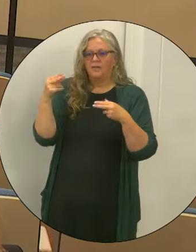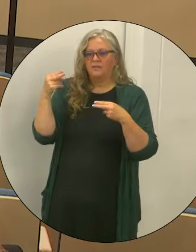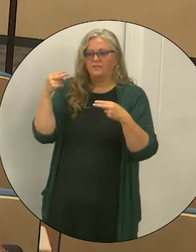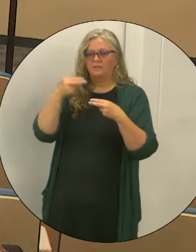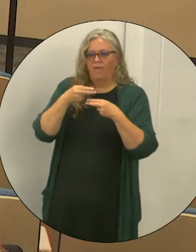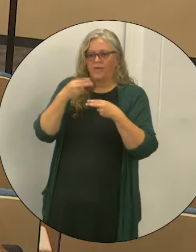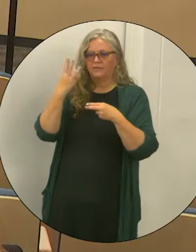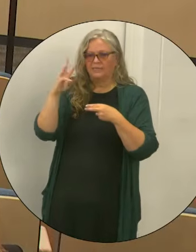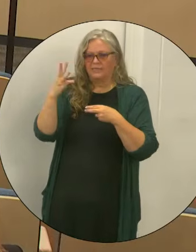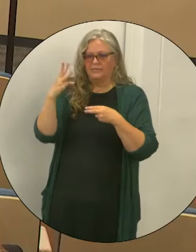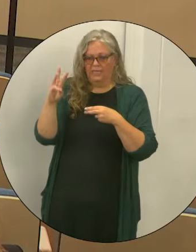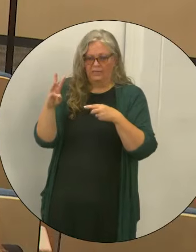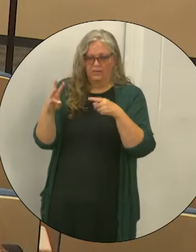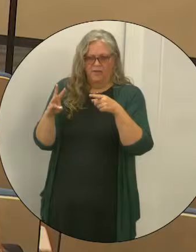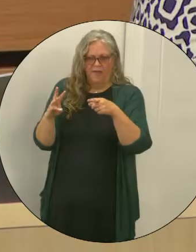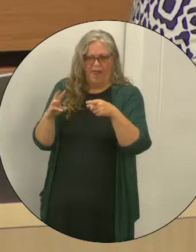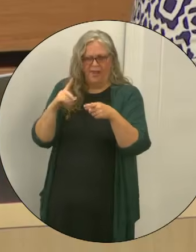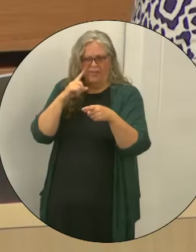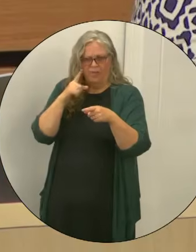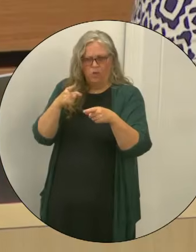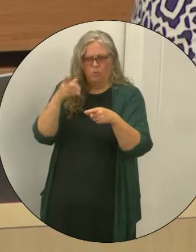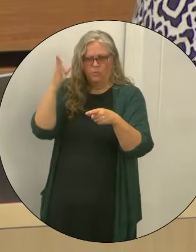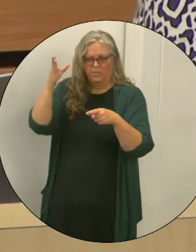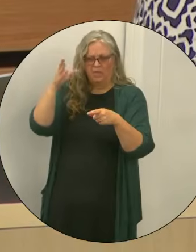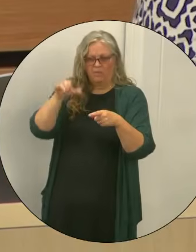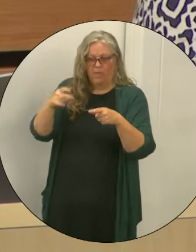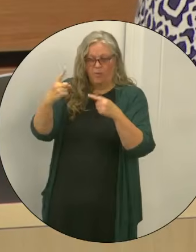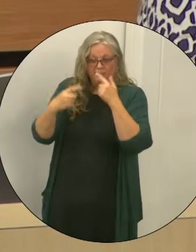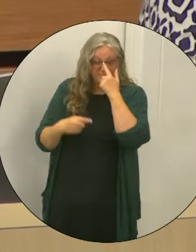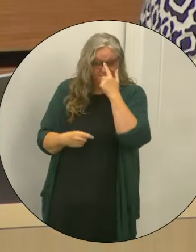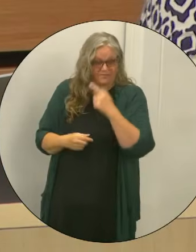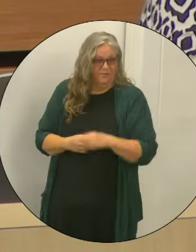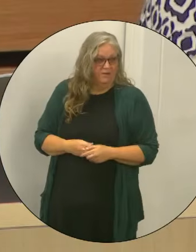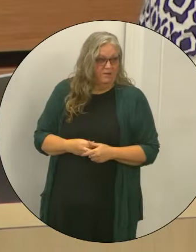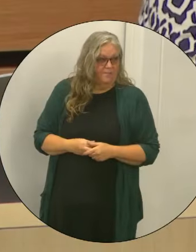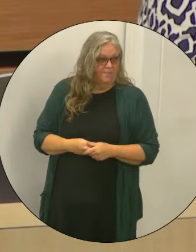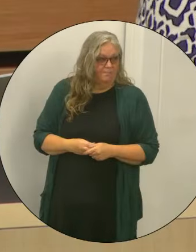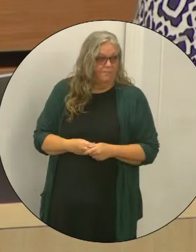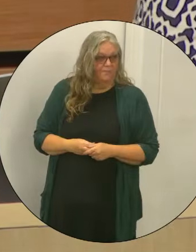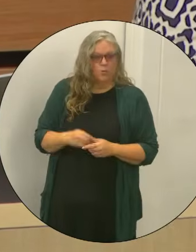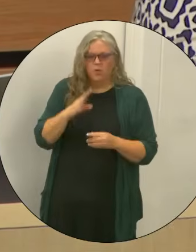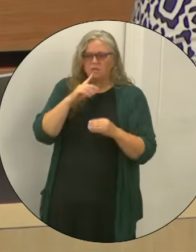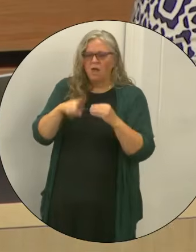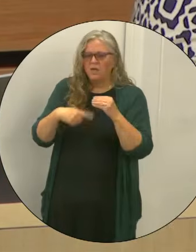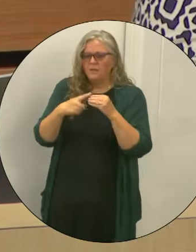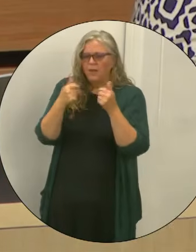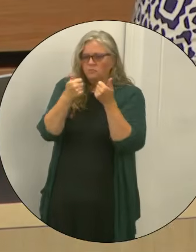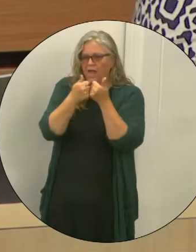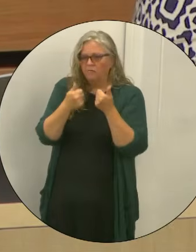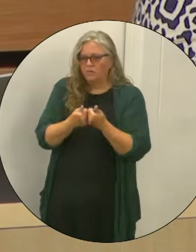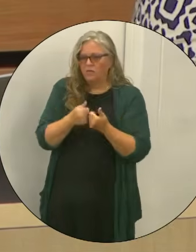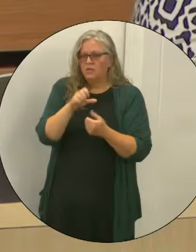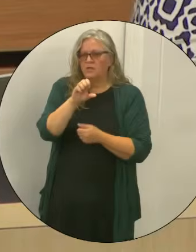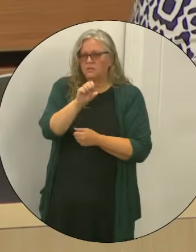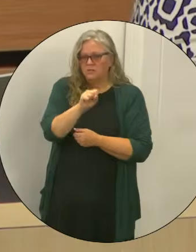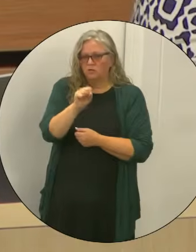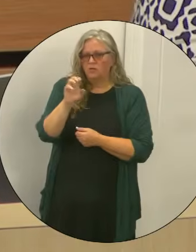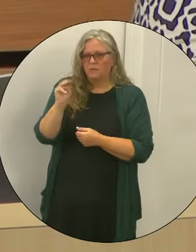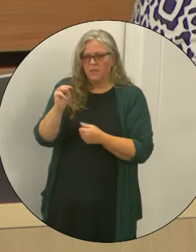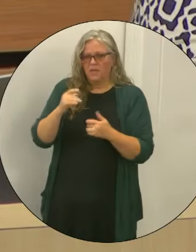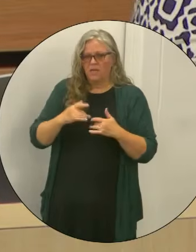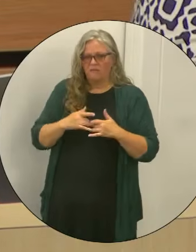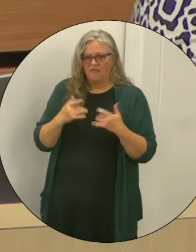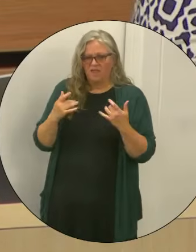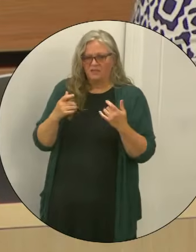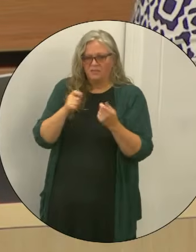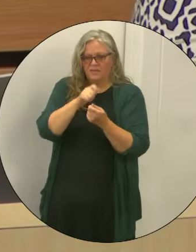I'm addressing it to you because you presented slide 16. When we're talking about challenges, social media events